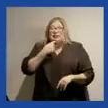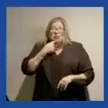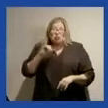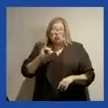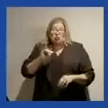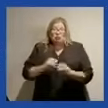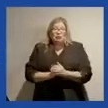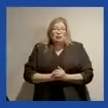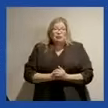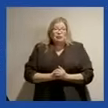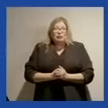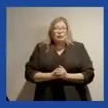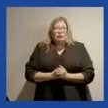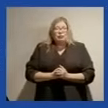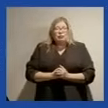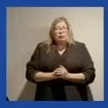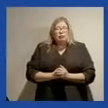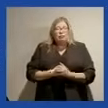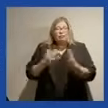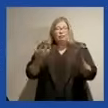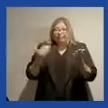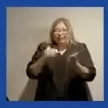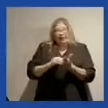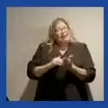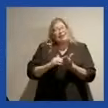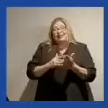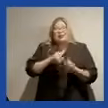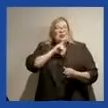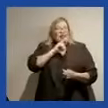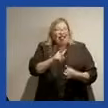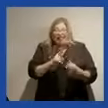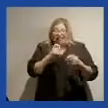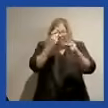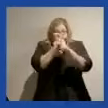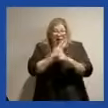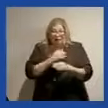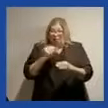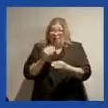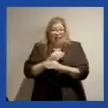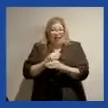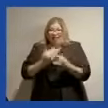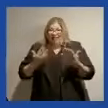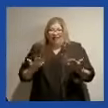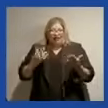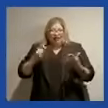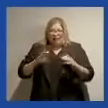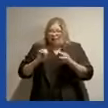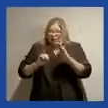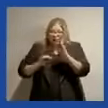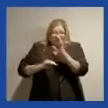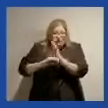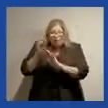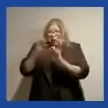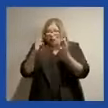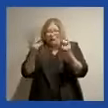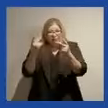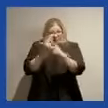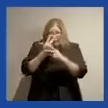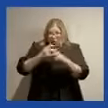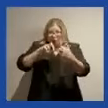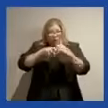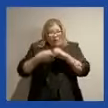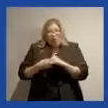quote in relation to it. It's, again, reality. It's math. Being mature about the challenge, the problem statement, it's